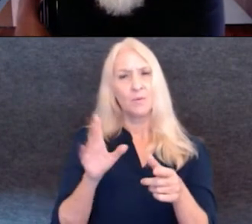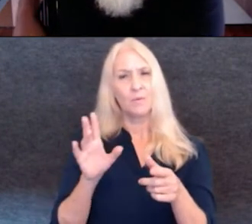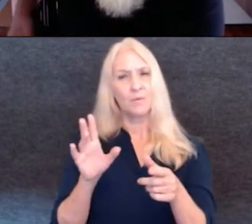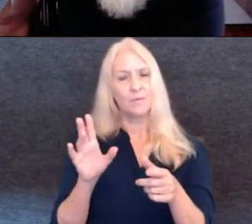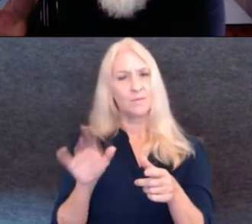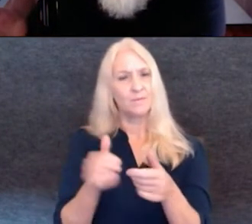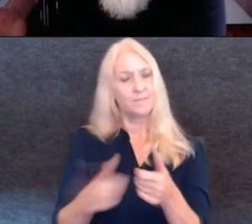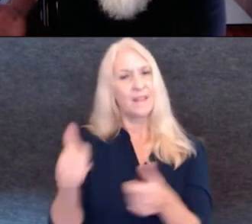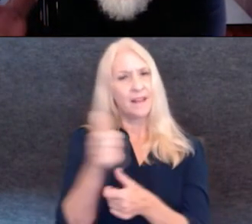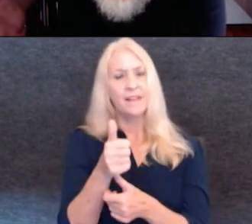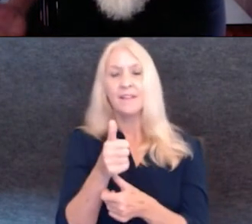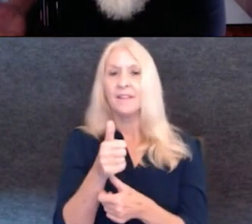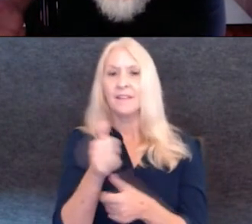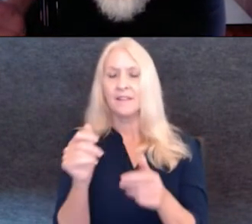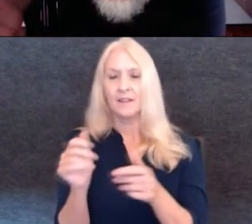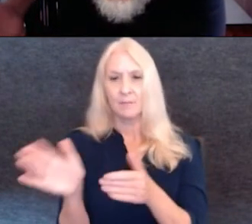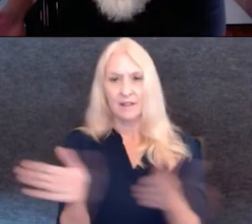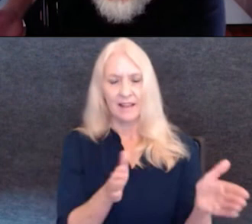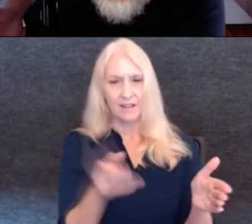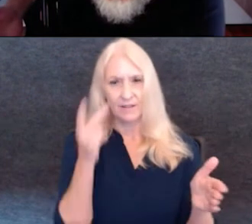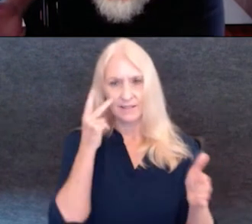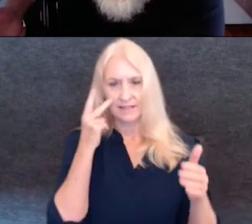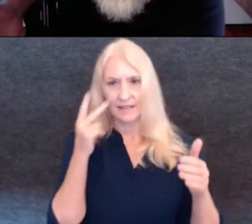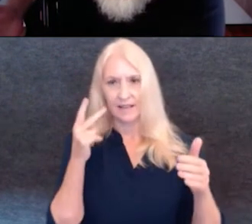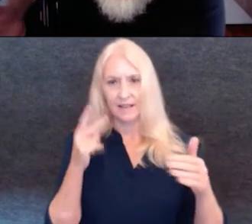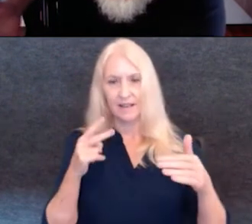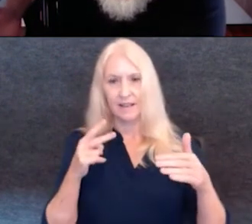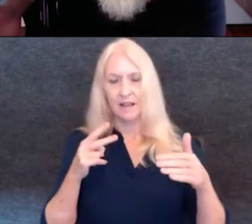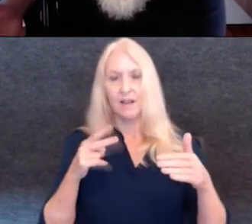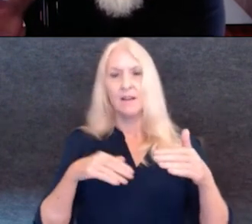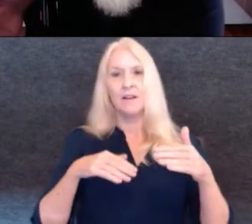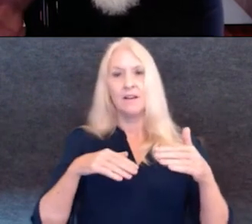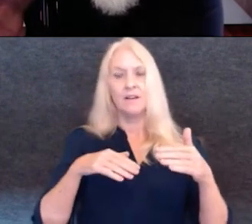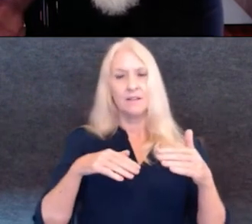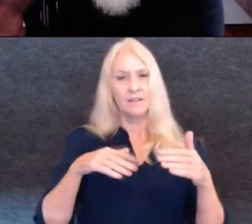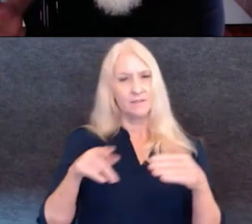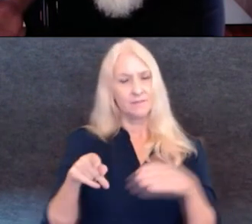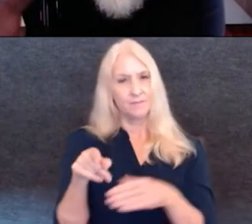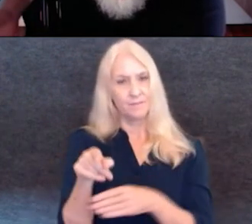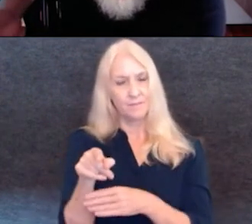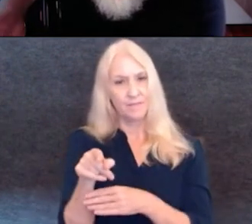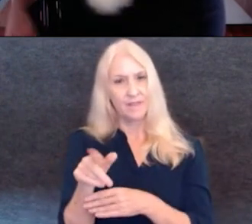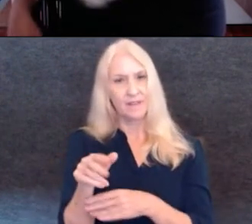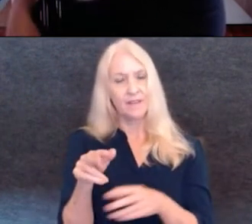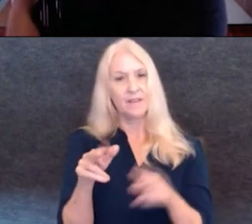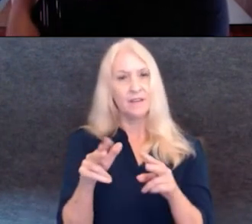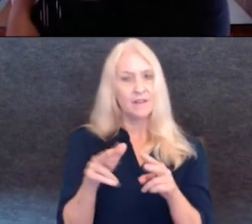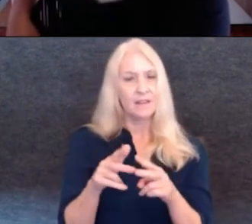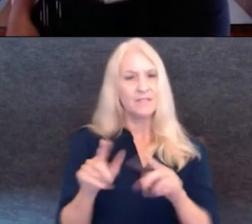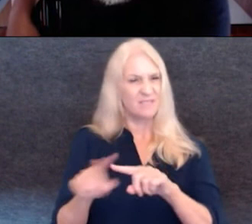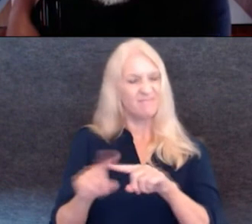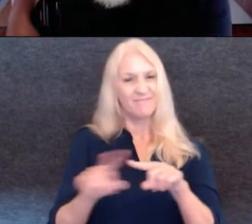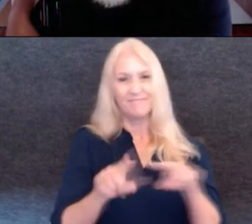So actually what you have below these colonial buildings in many occasions are either pyramids, no?